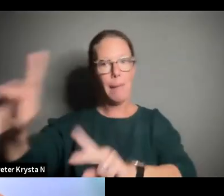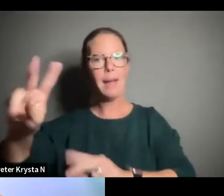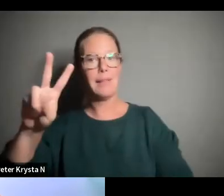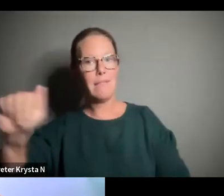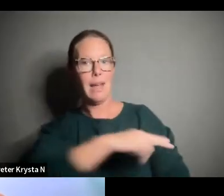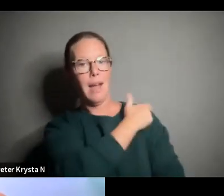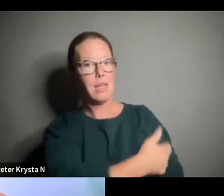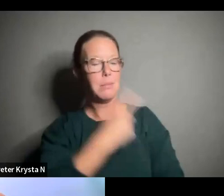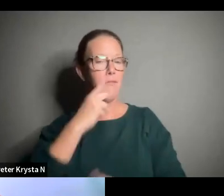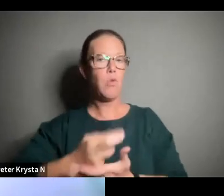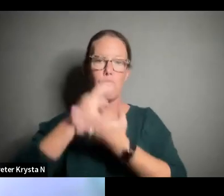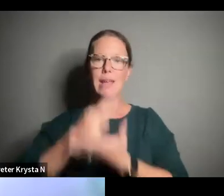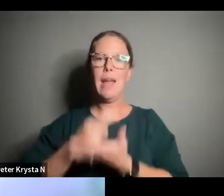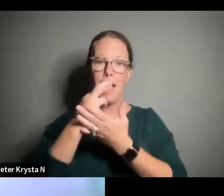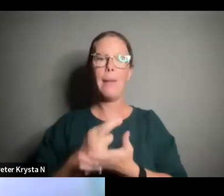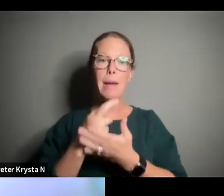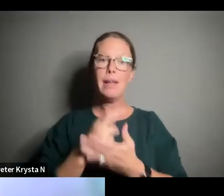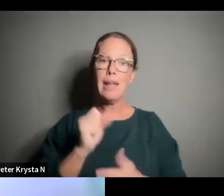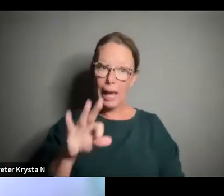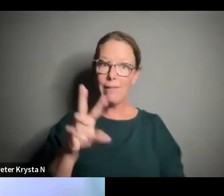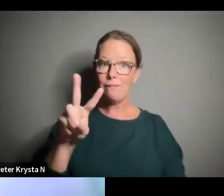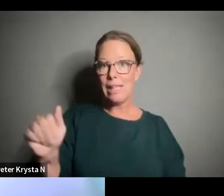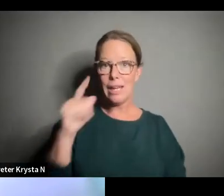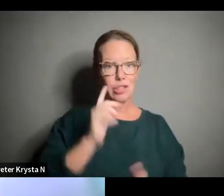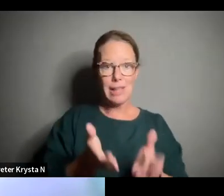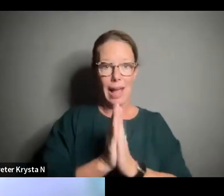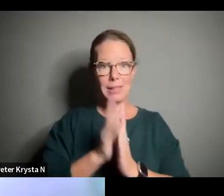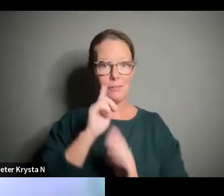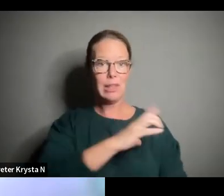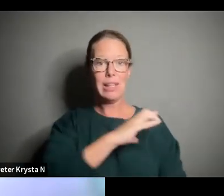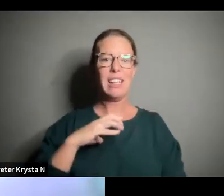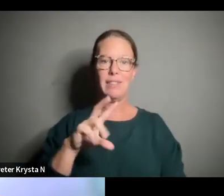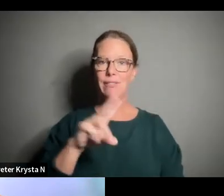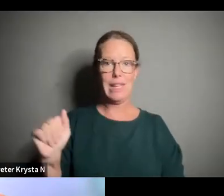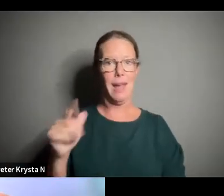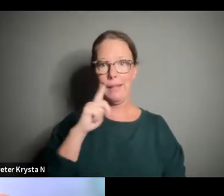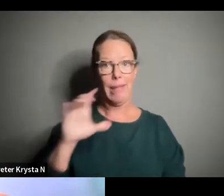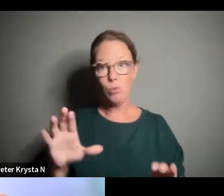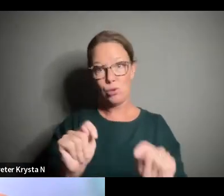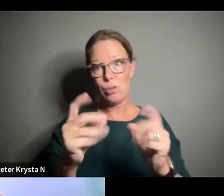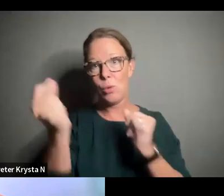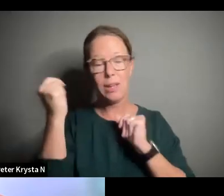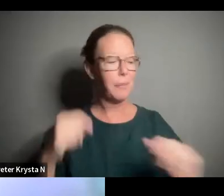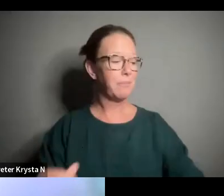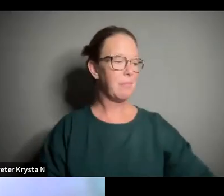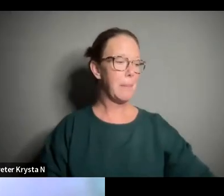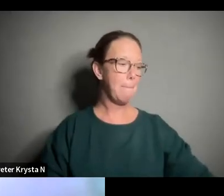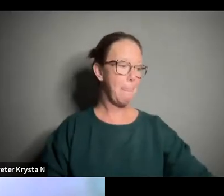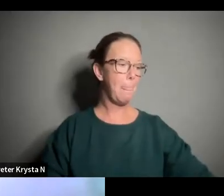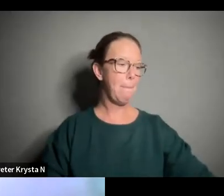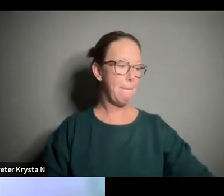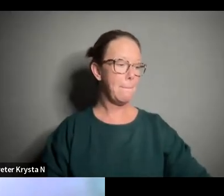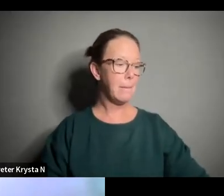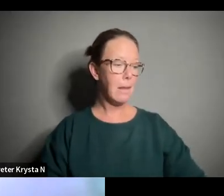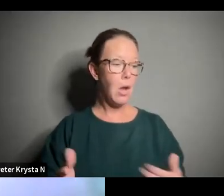VA for all the rehabilitation. So if you're in a VA, just ask to go to the Cleveland VA and they'll do it pretty quickly. And so it is covered by almost